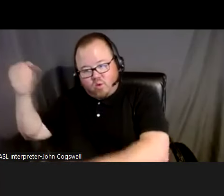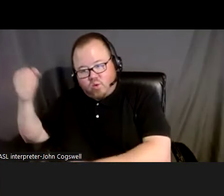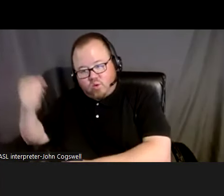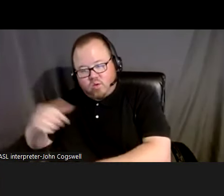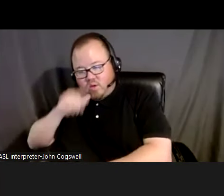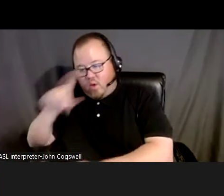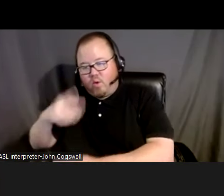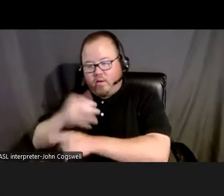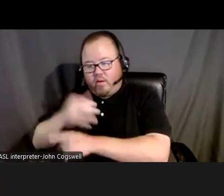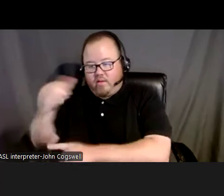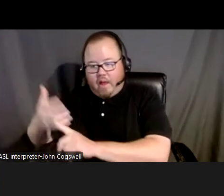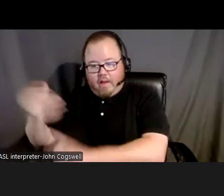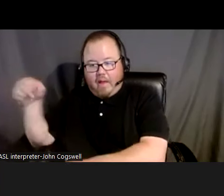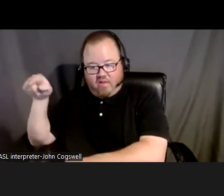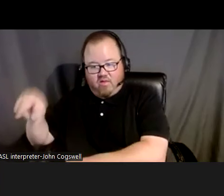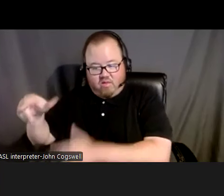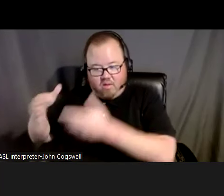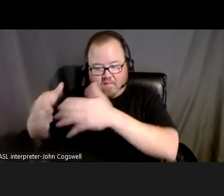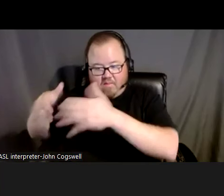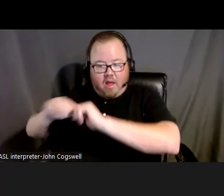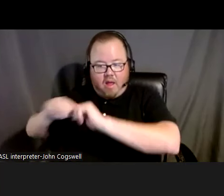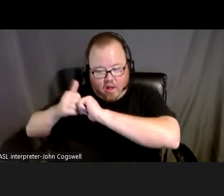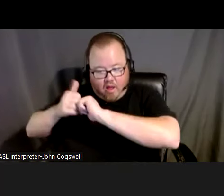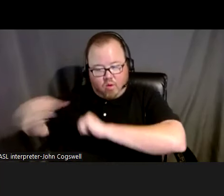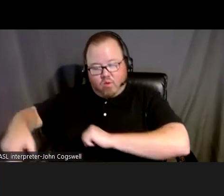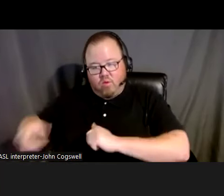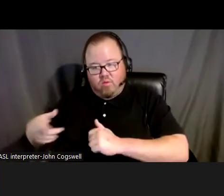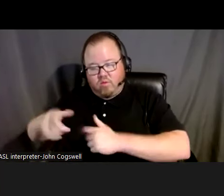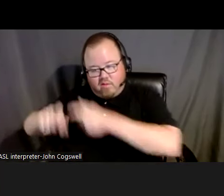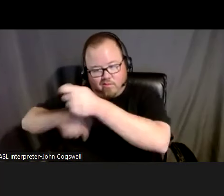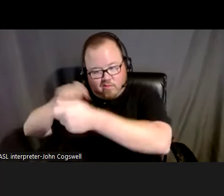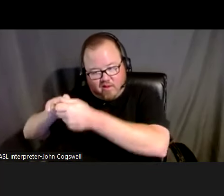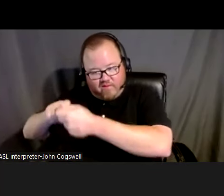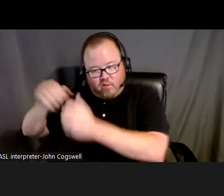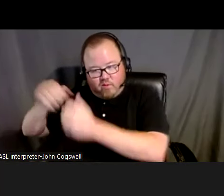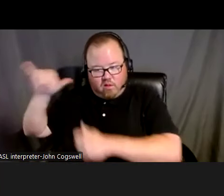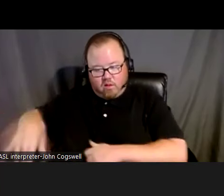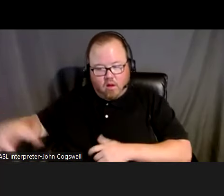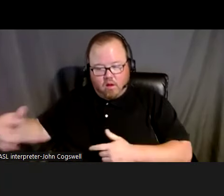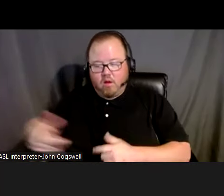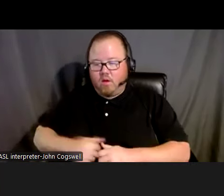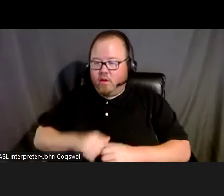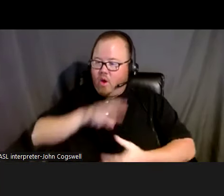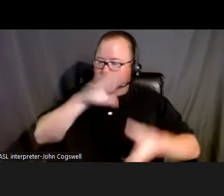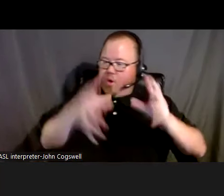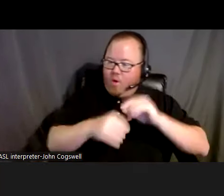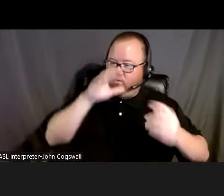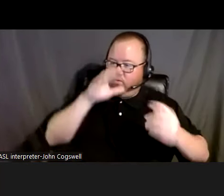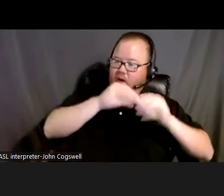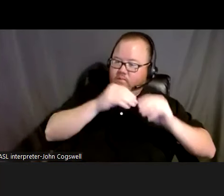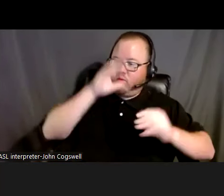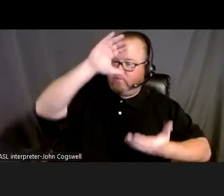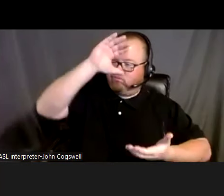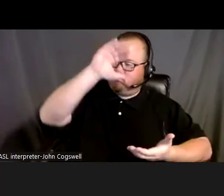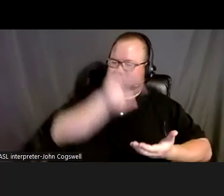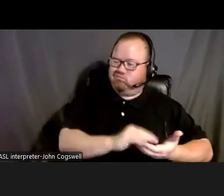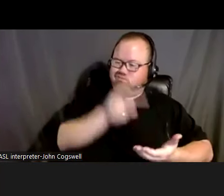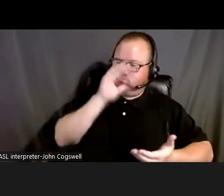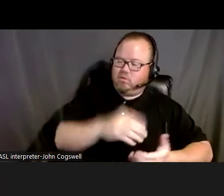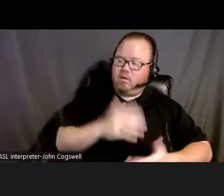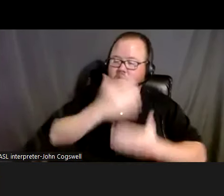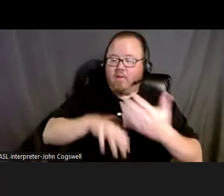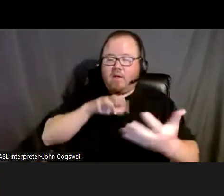using that method overall or using that method specifically, but suicides overall went down. And going back to some of those studies that were